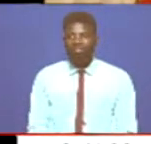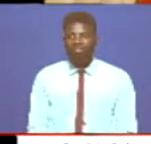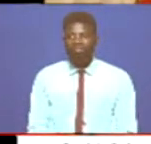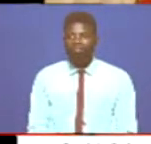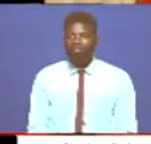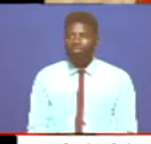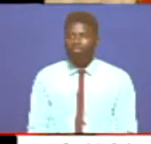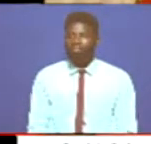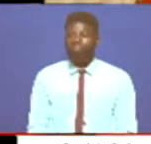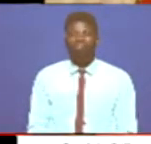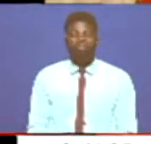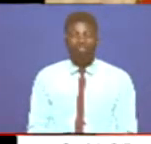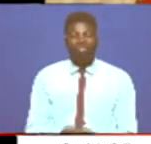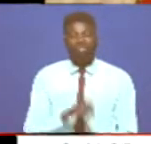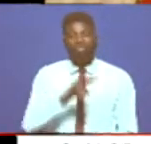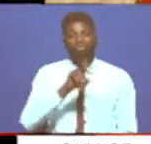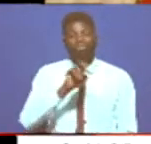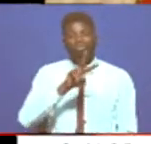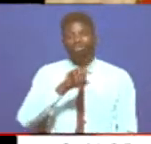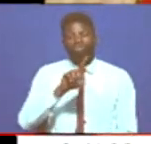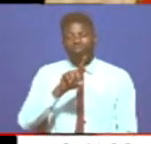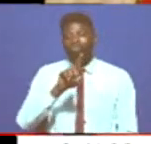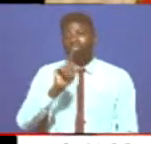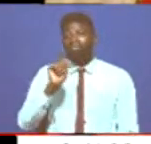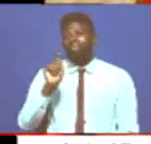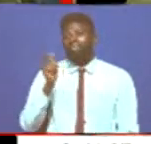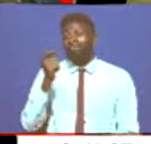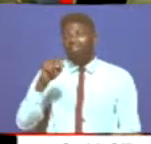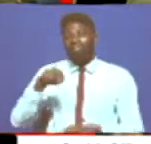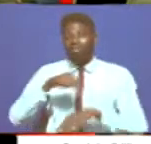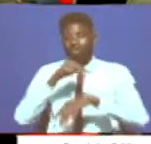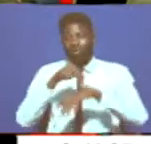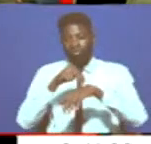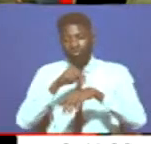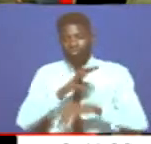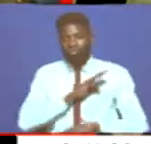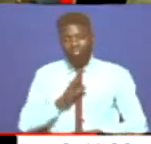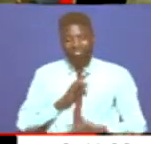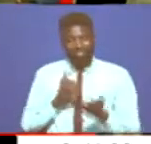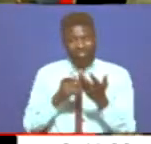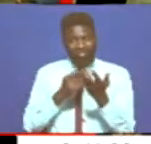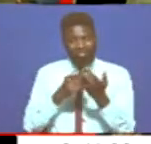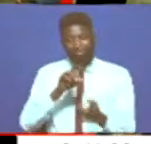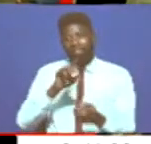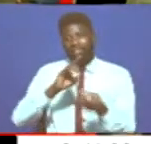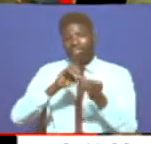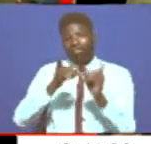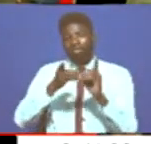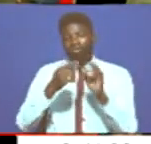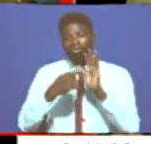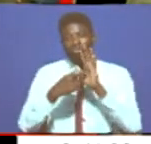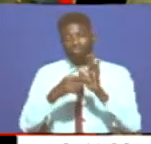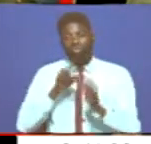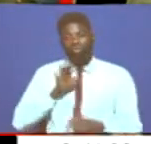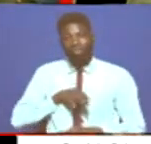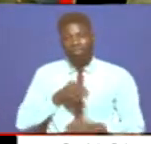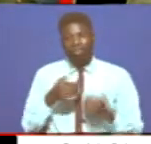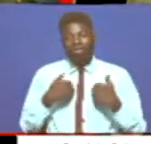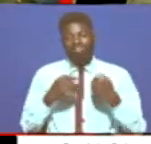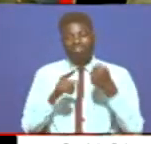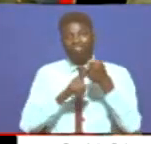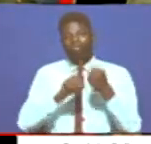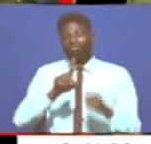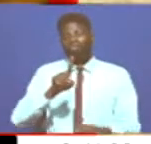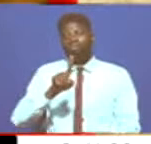According to 2021 Kenya National Bureau of Statistics data, it showed that women accounted for 61.9% of the